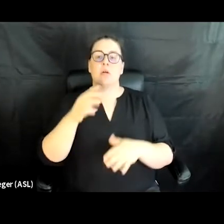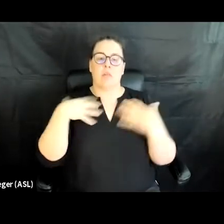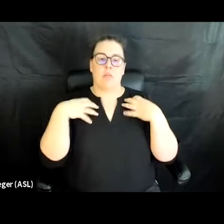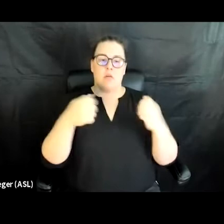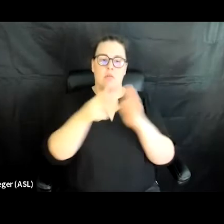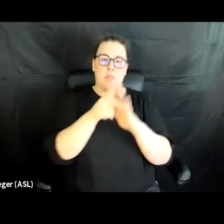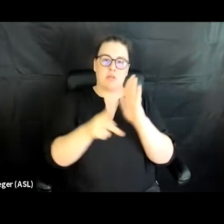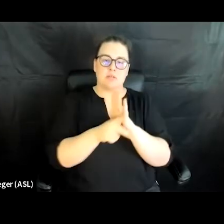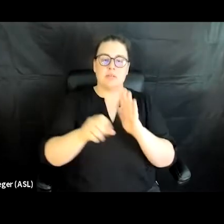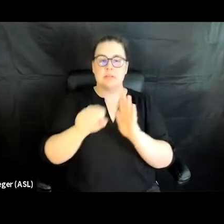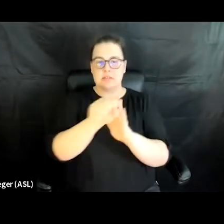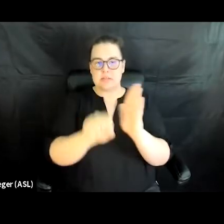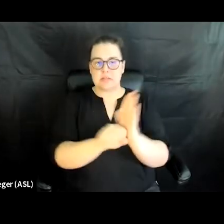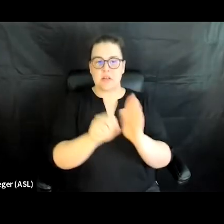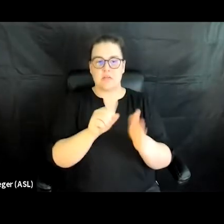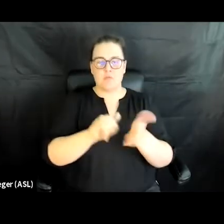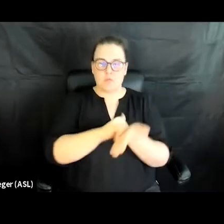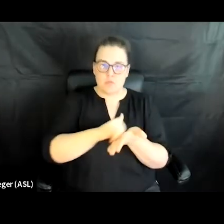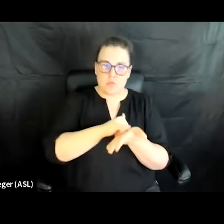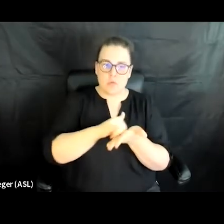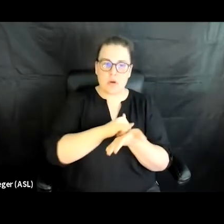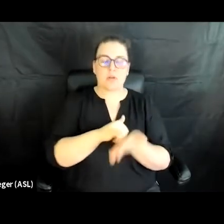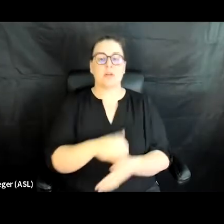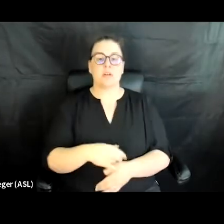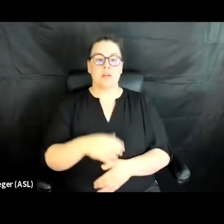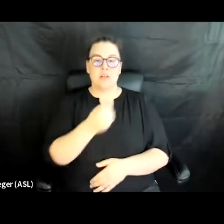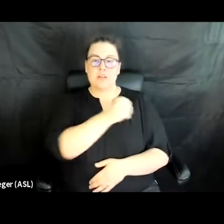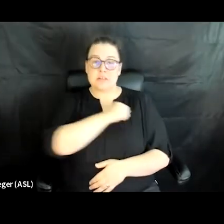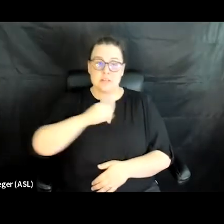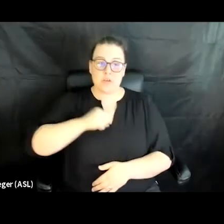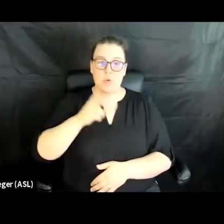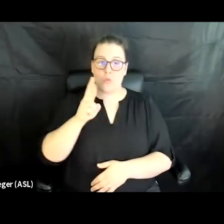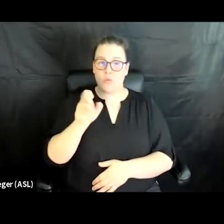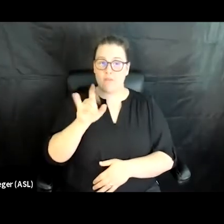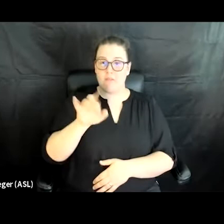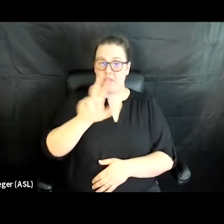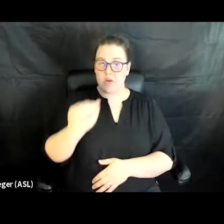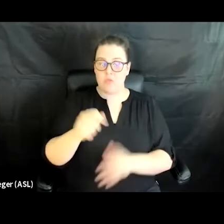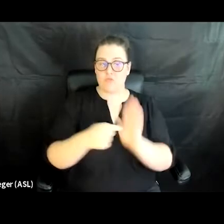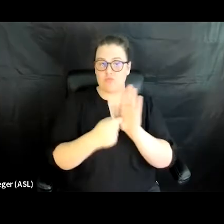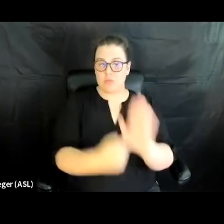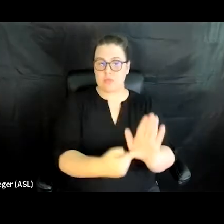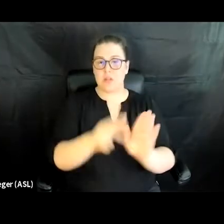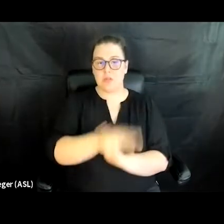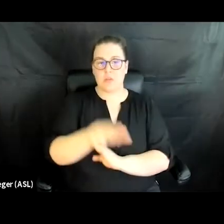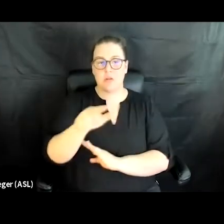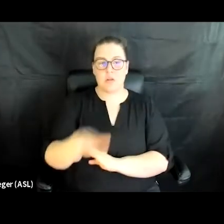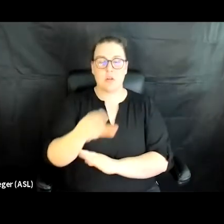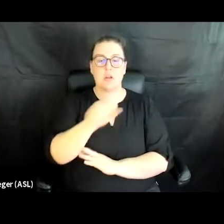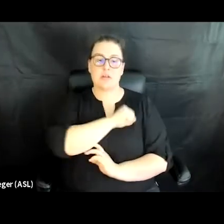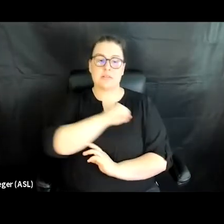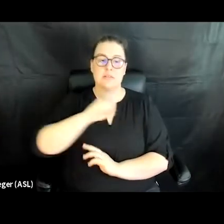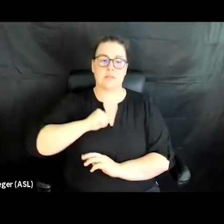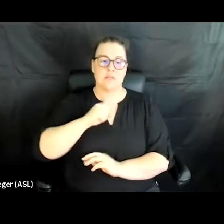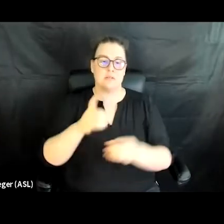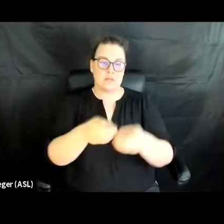the CSG Health Policy Committee. Senator Rivera has represented the 33rd Senate District in the Bronx, very